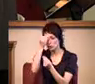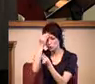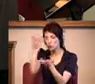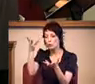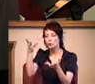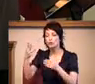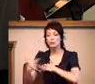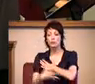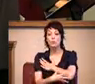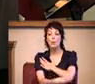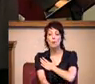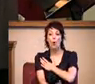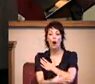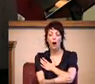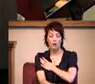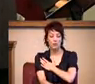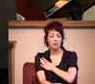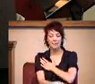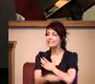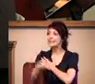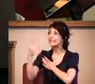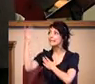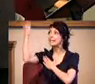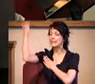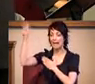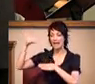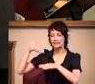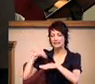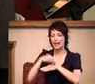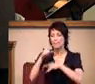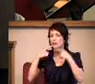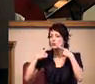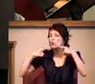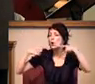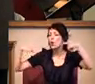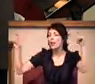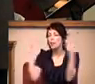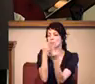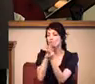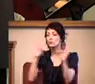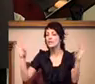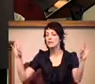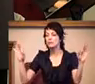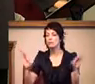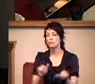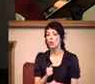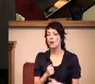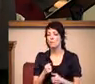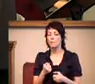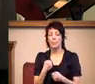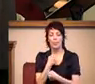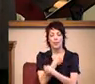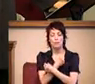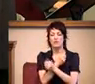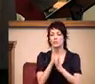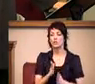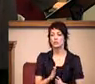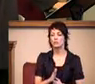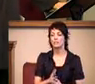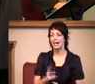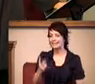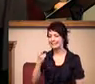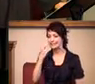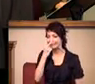poor. He has sent me to proclaim freedom for the prisoners and recovery of sight for the